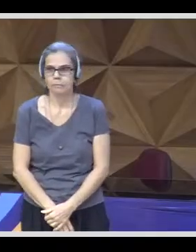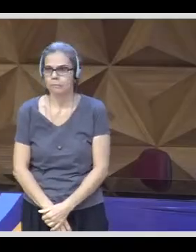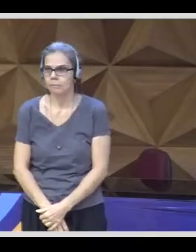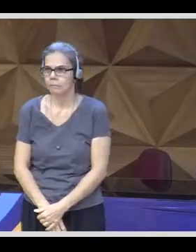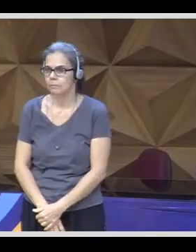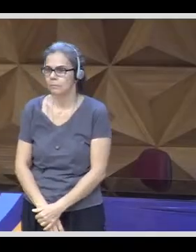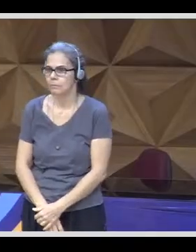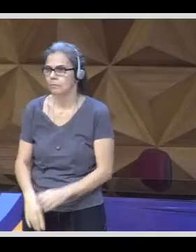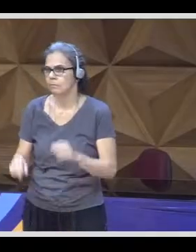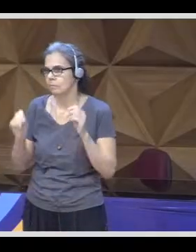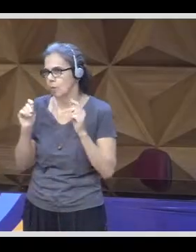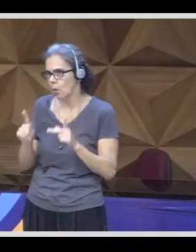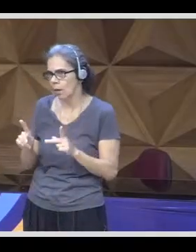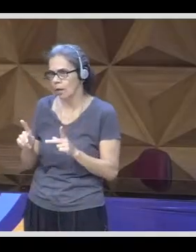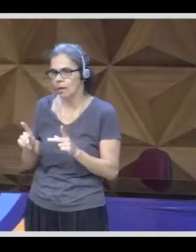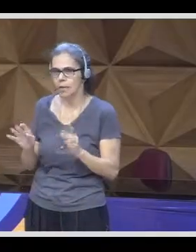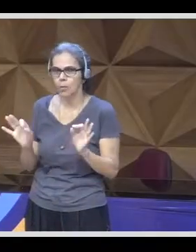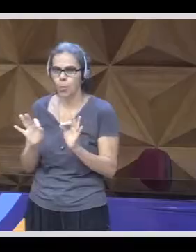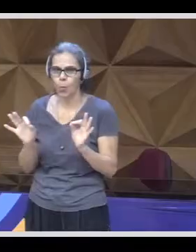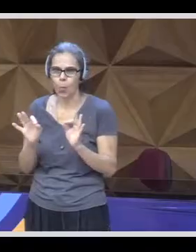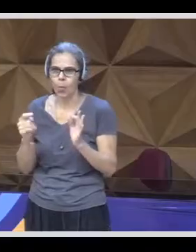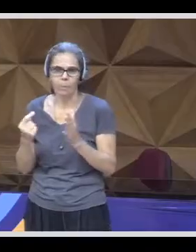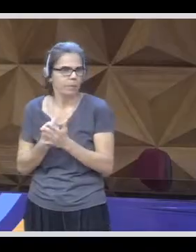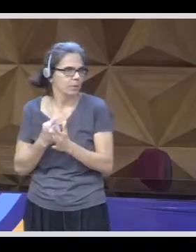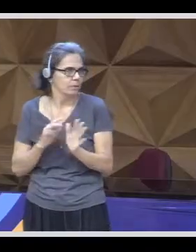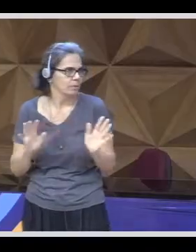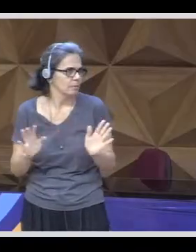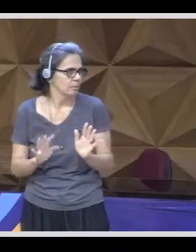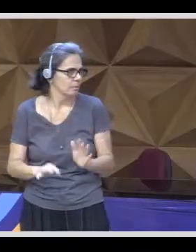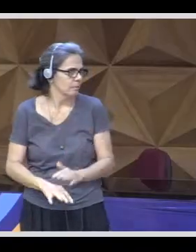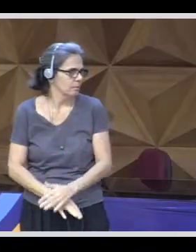Okay. Yes.